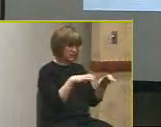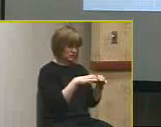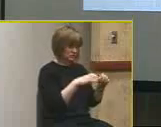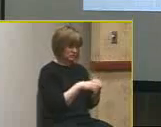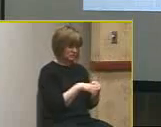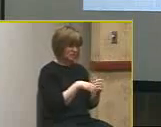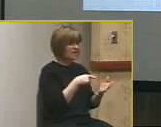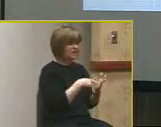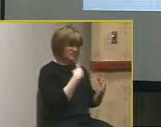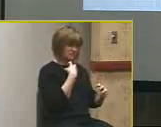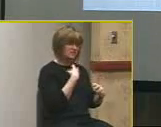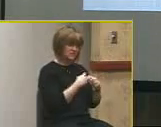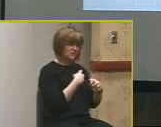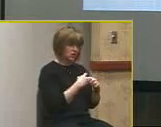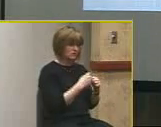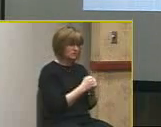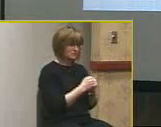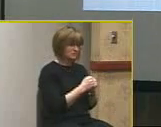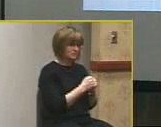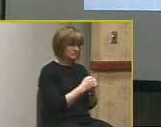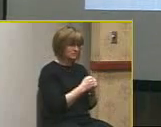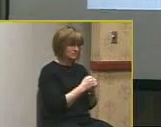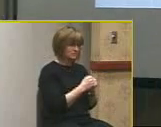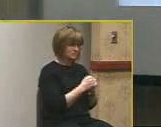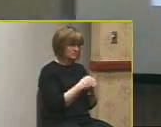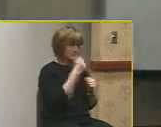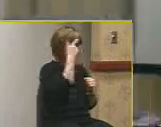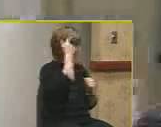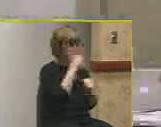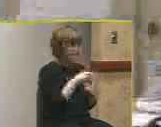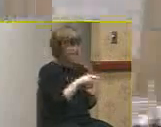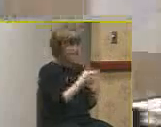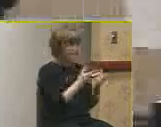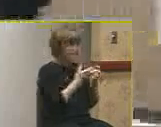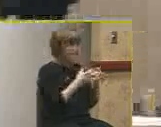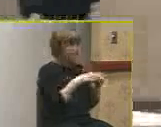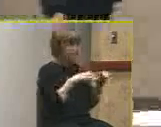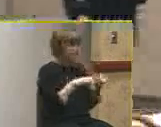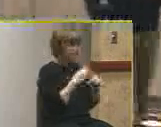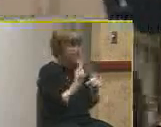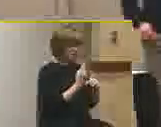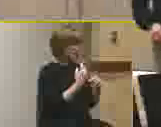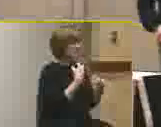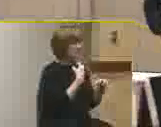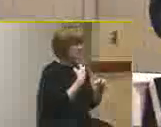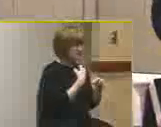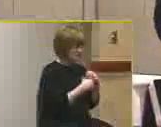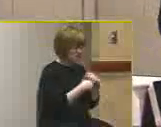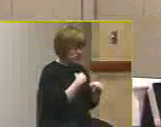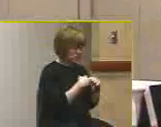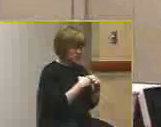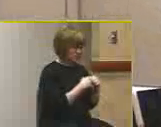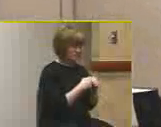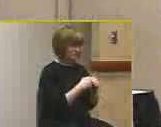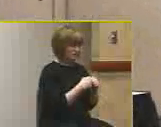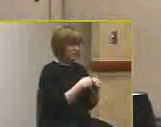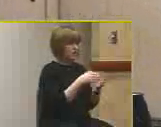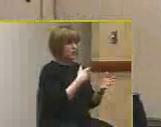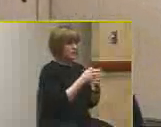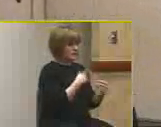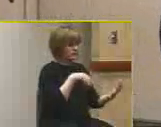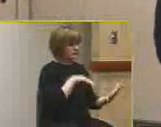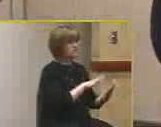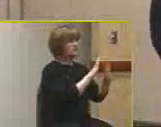one because he doesn't want to do something difficult. So when he is confronted with